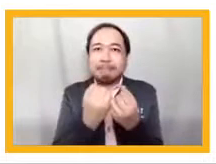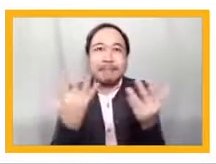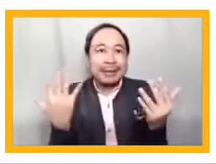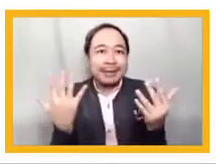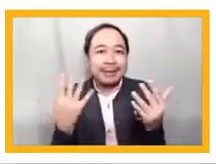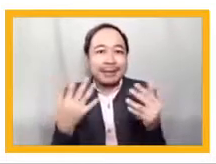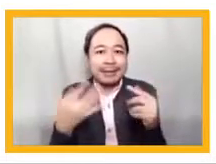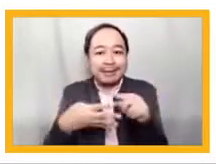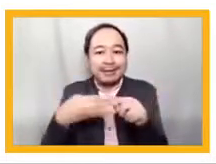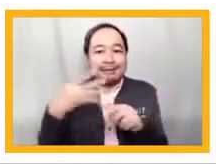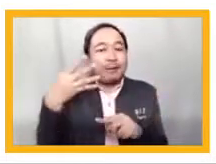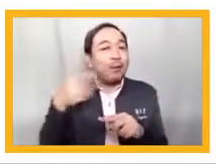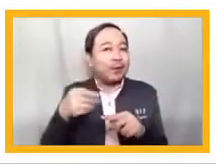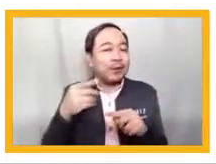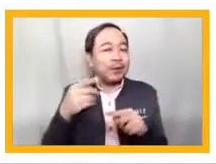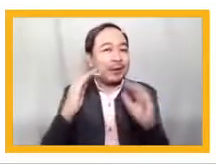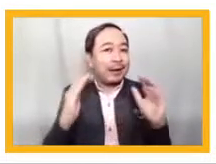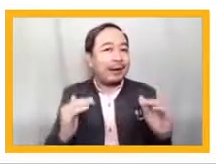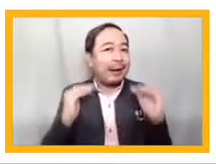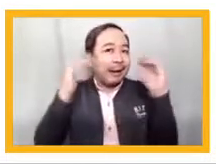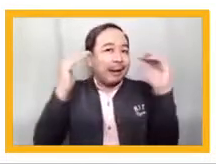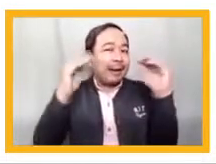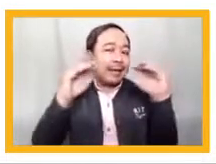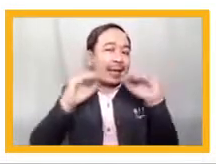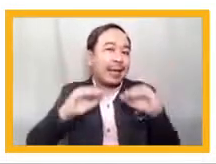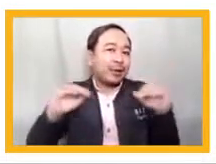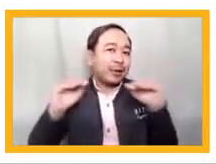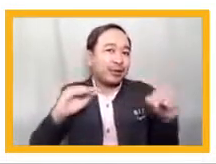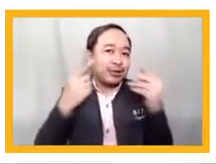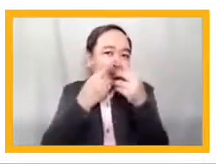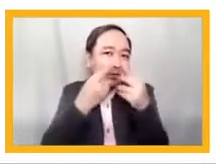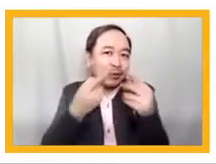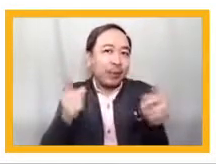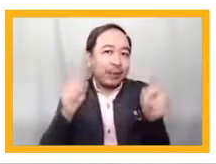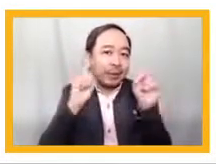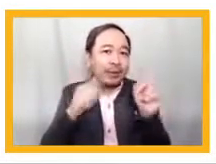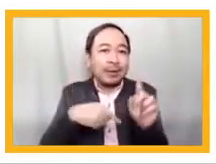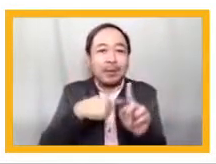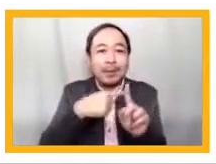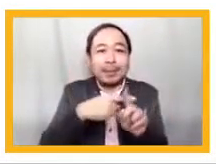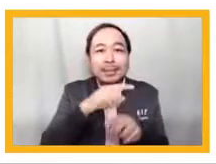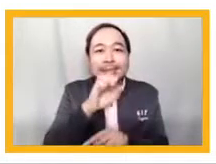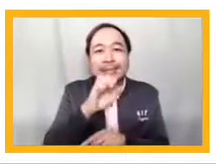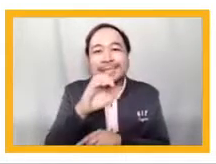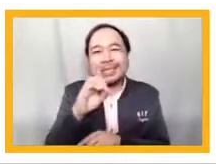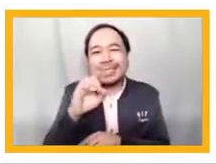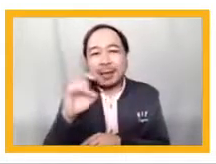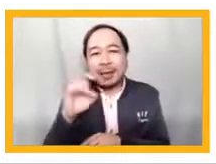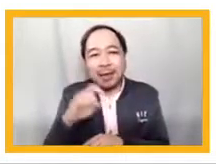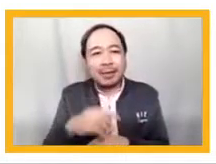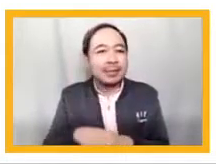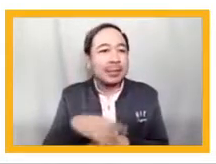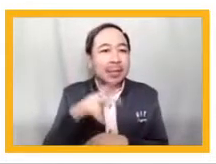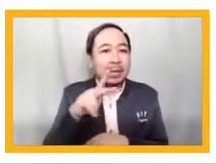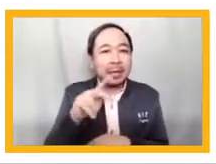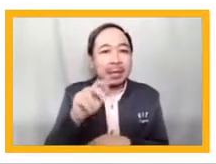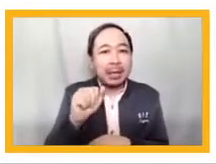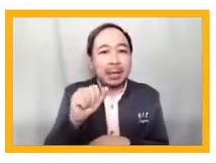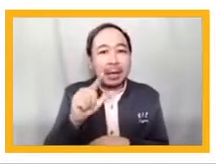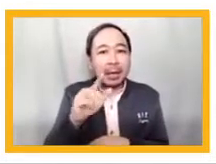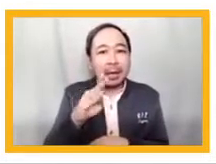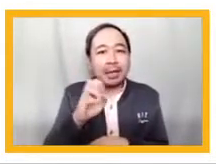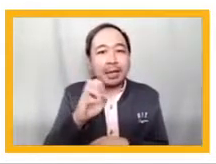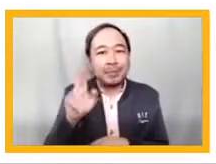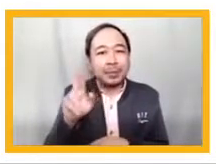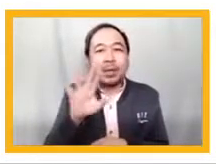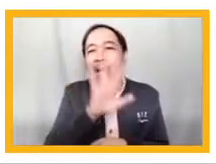higher education institutions and also EDX and Caliber, for example. We have about 165 courses